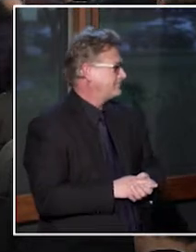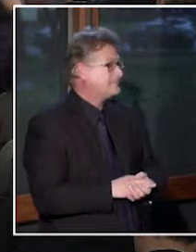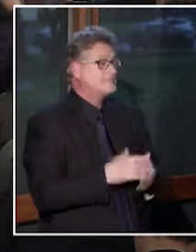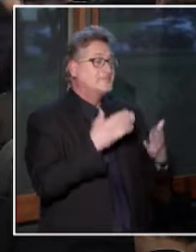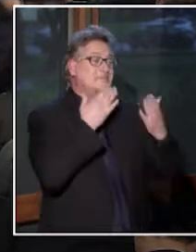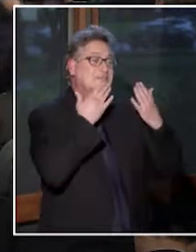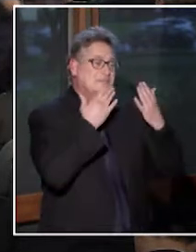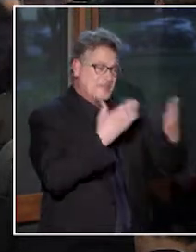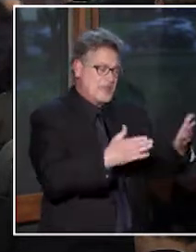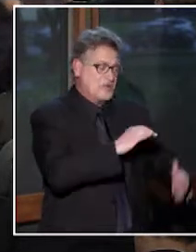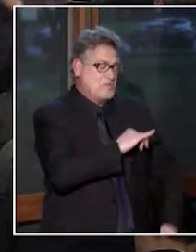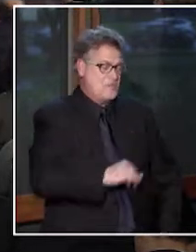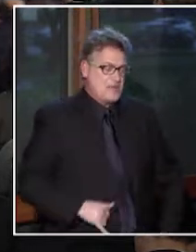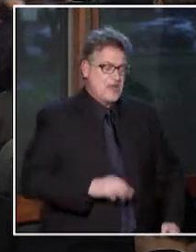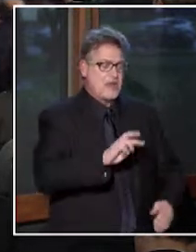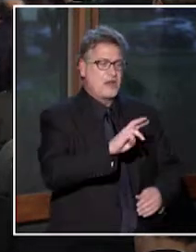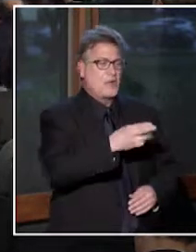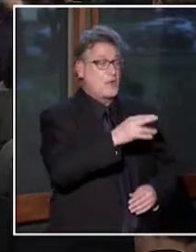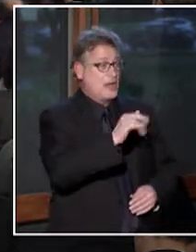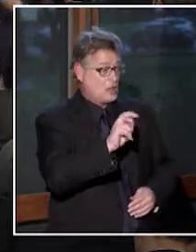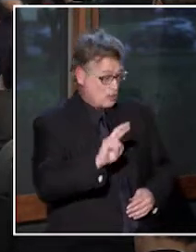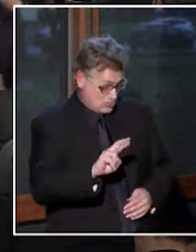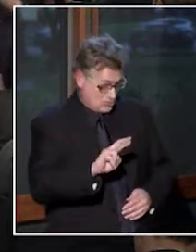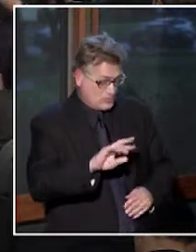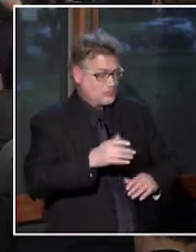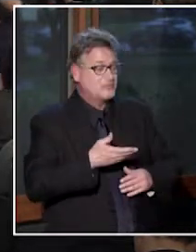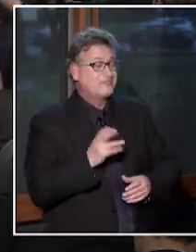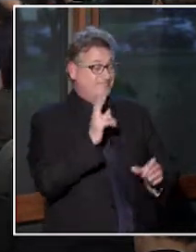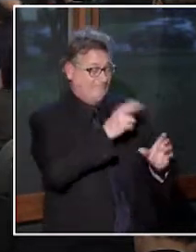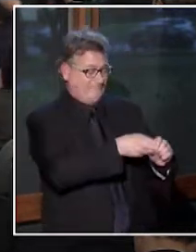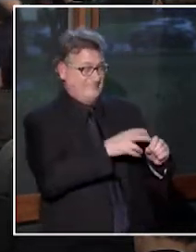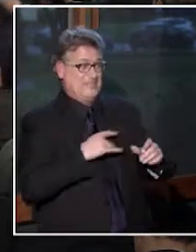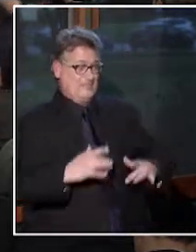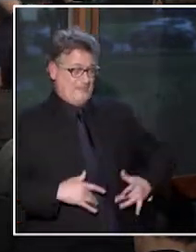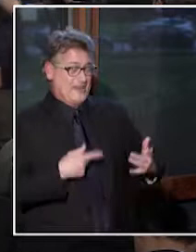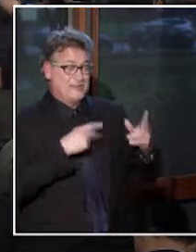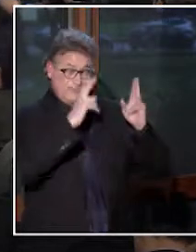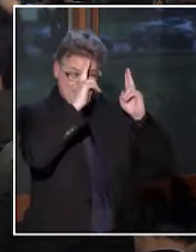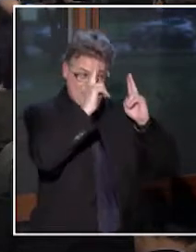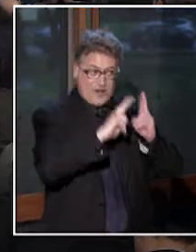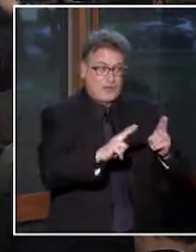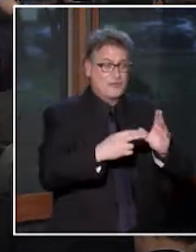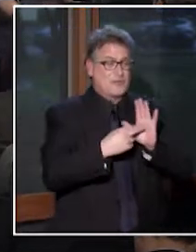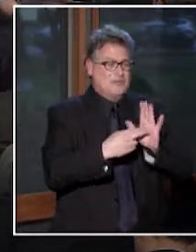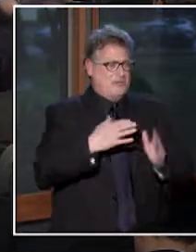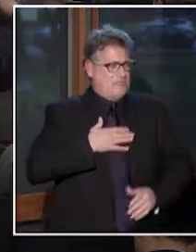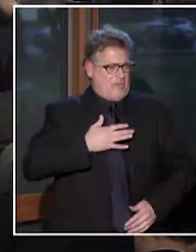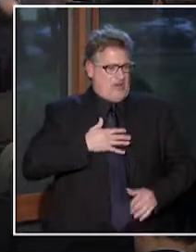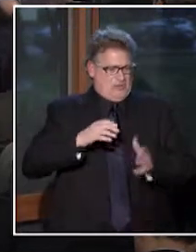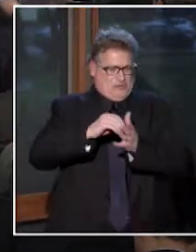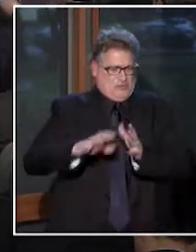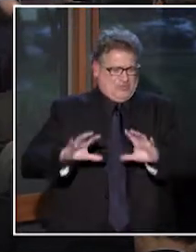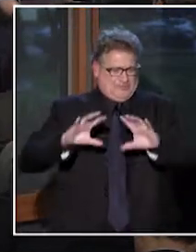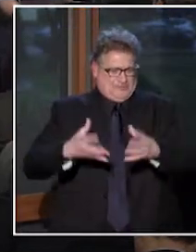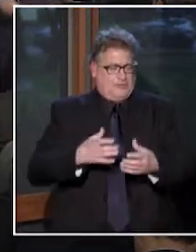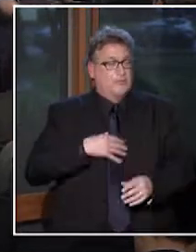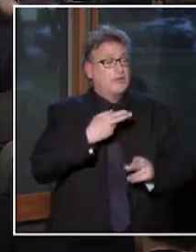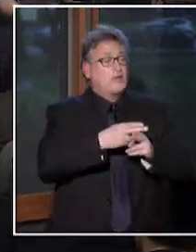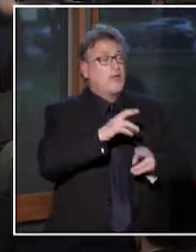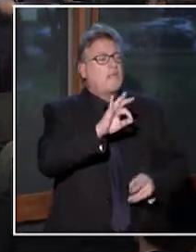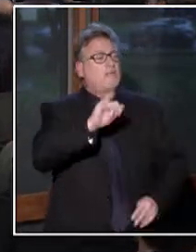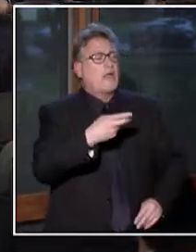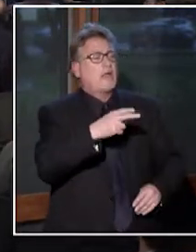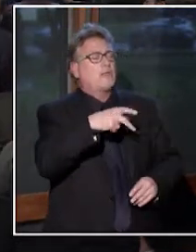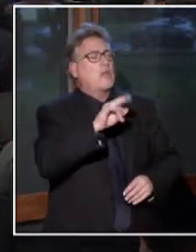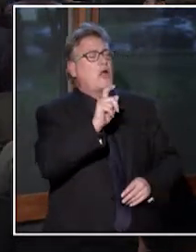Thank you, Mayor Wheeler, for inviting me to participate in this event today. It's a huge honor to be a representative of my generation. My name is Faith Pockin, and